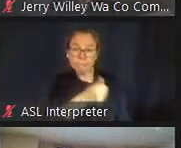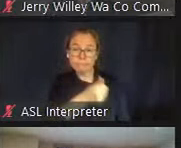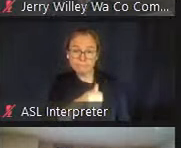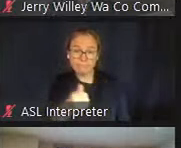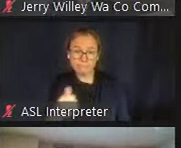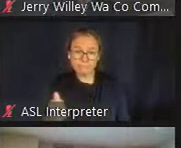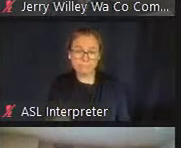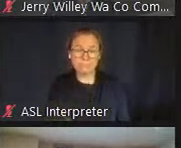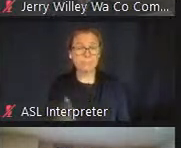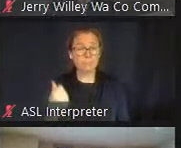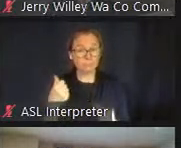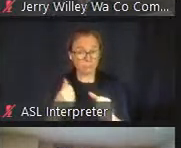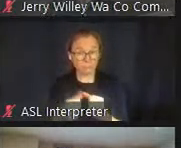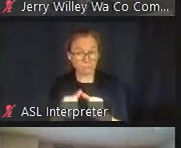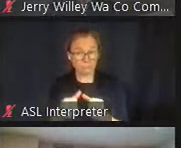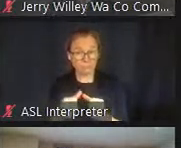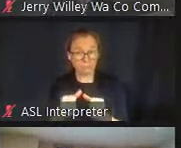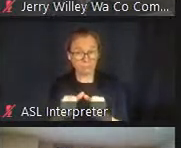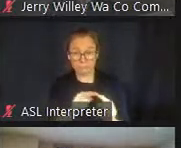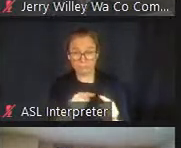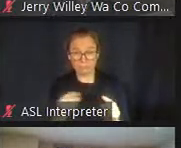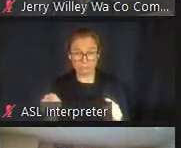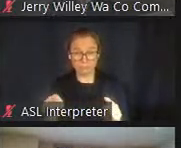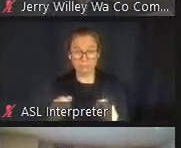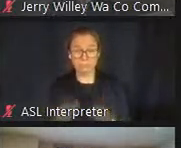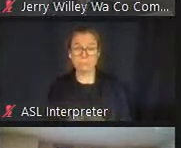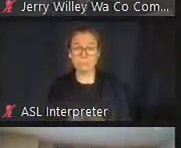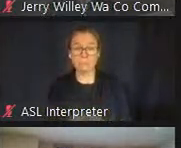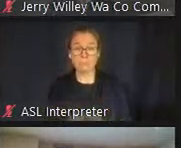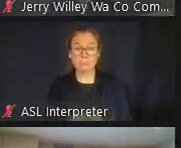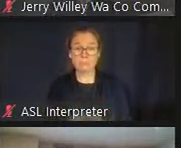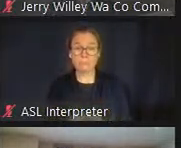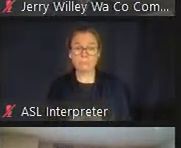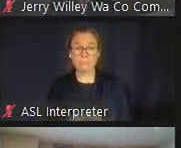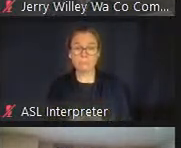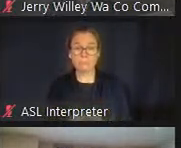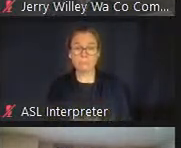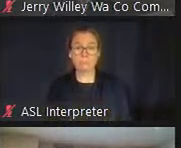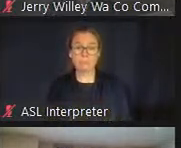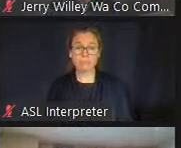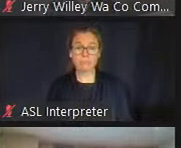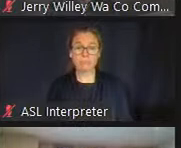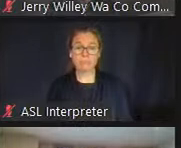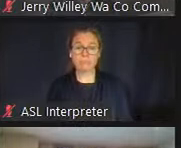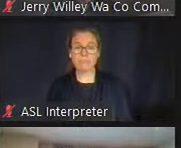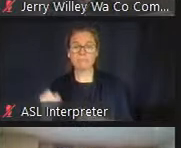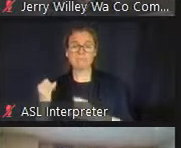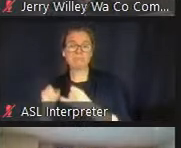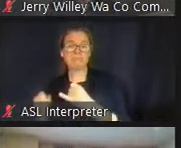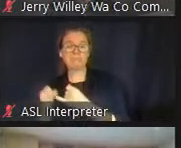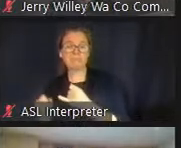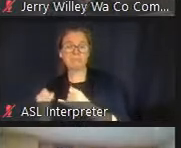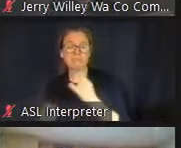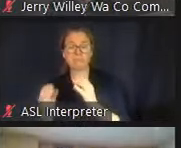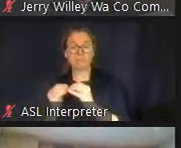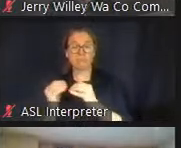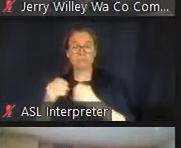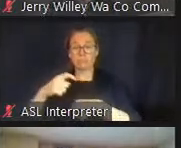to our board that we will have more time here towards the end